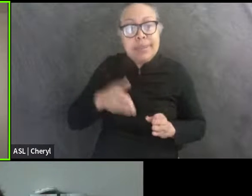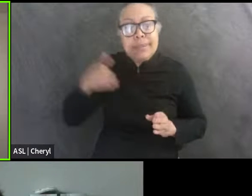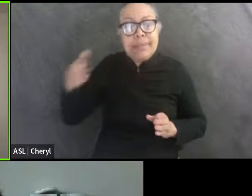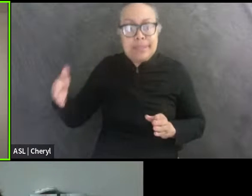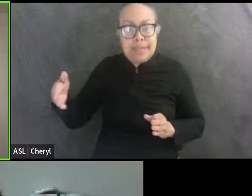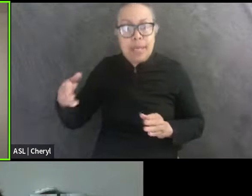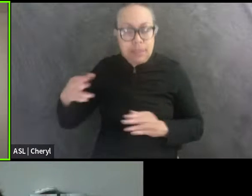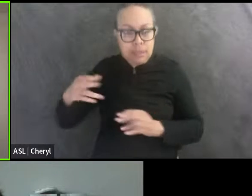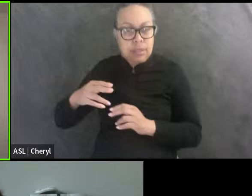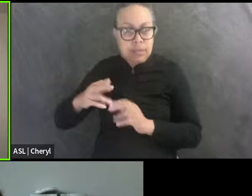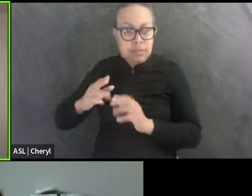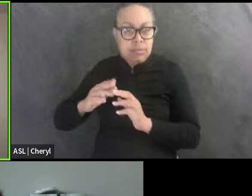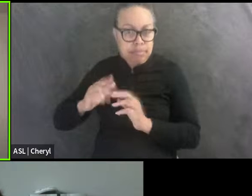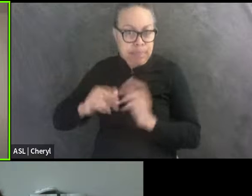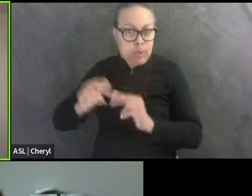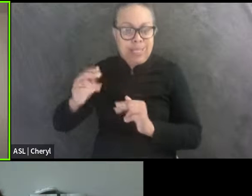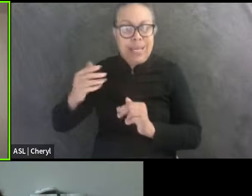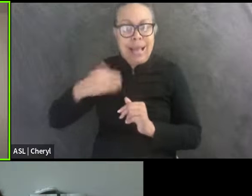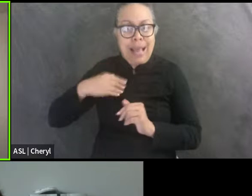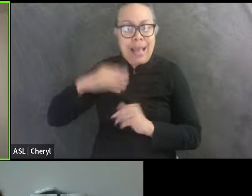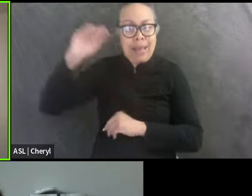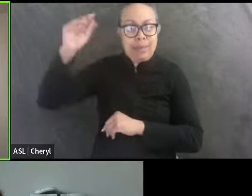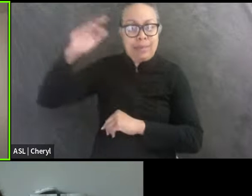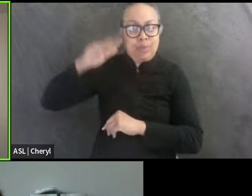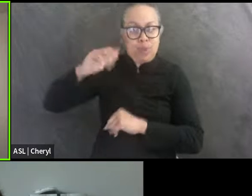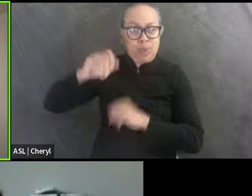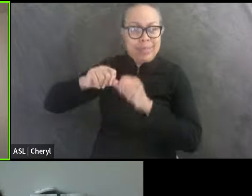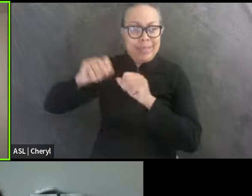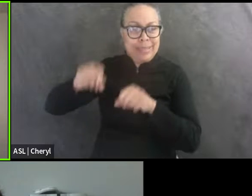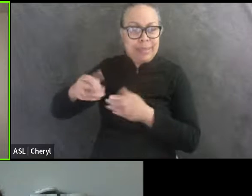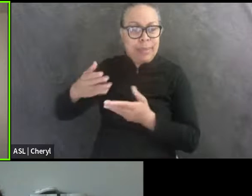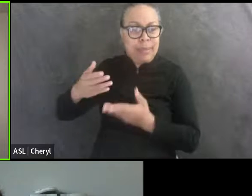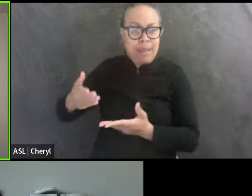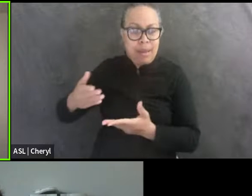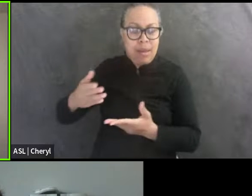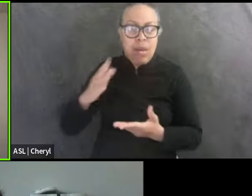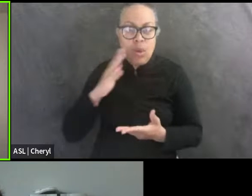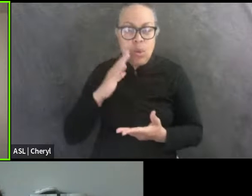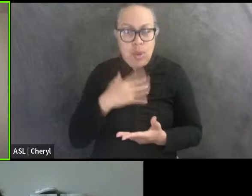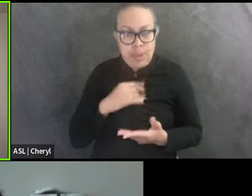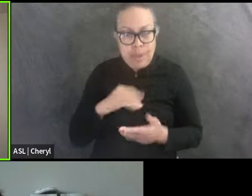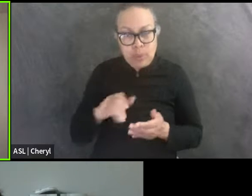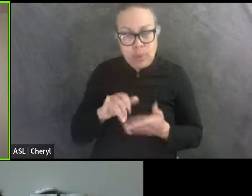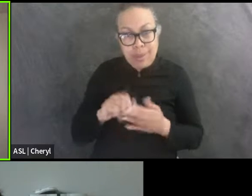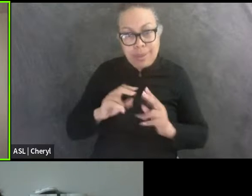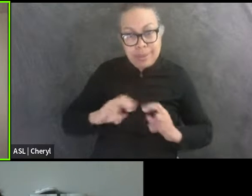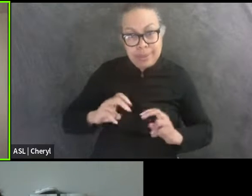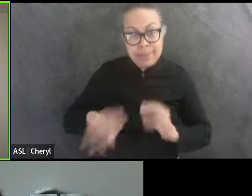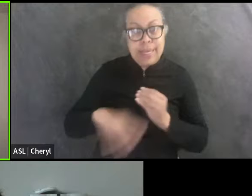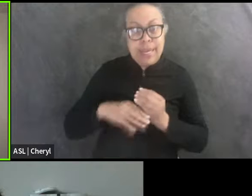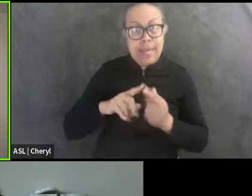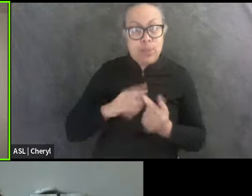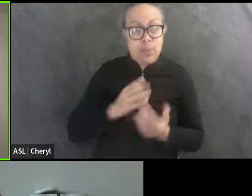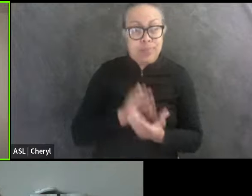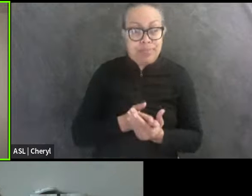and we wanted that performed and submitted into the case record. And I just want to say that